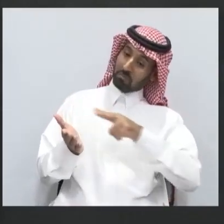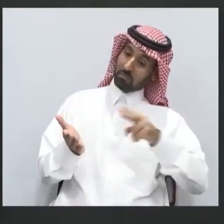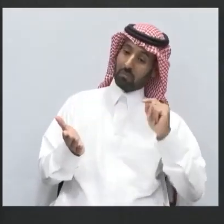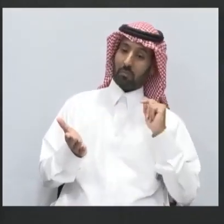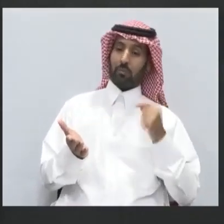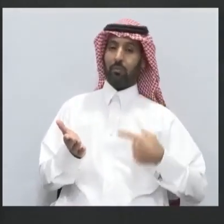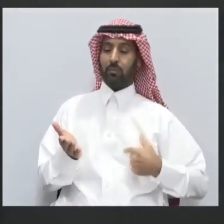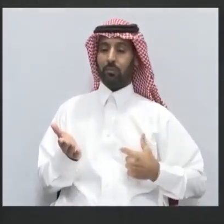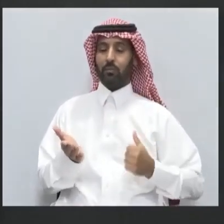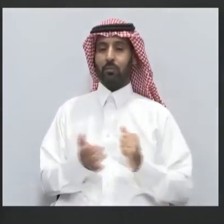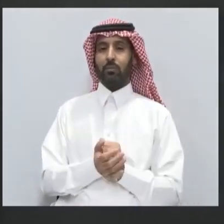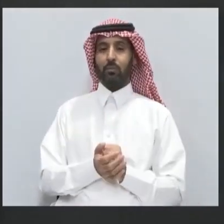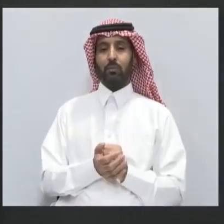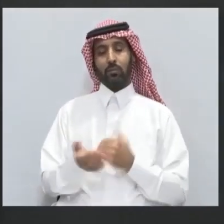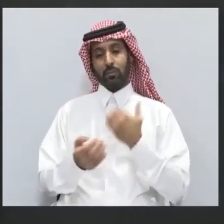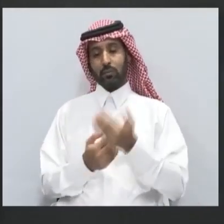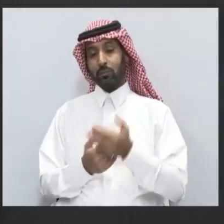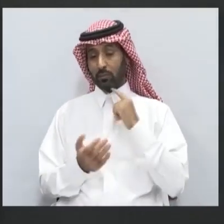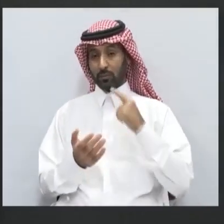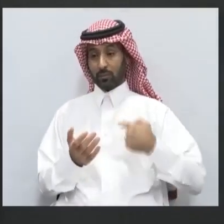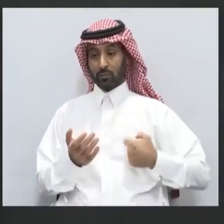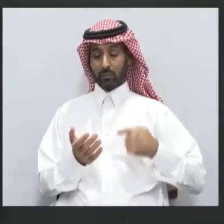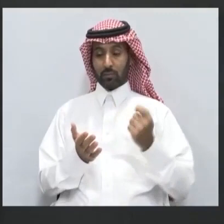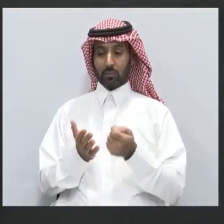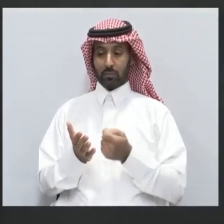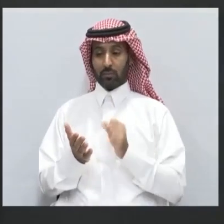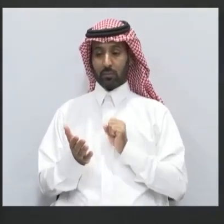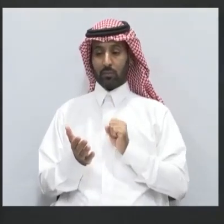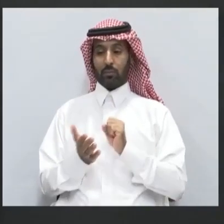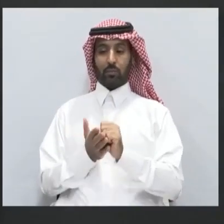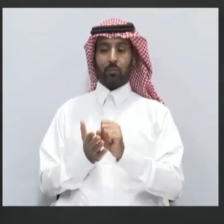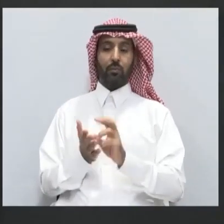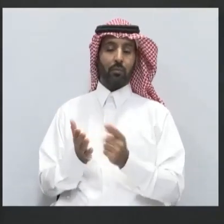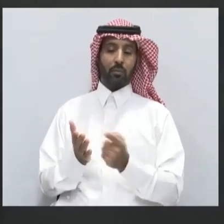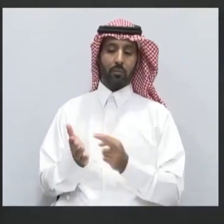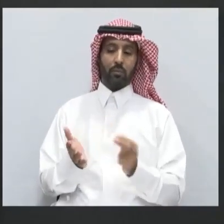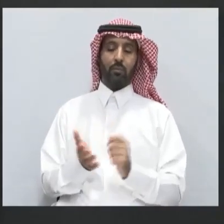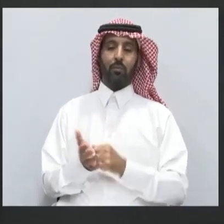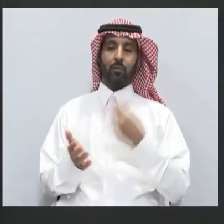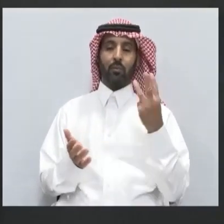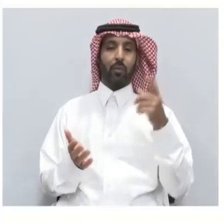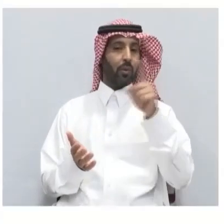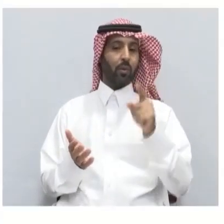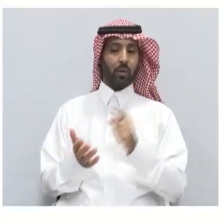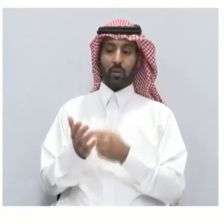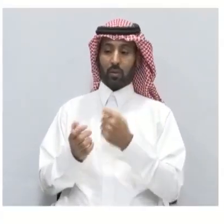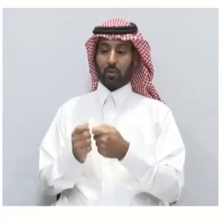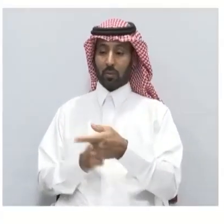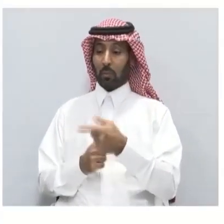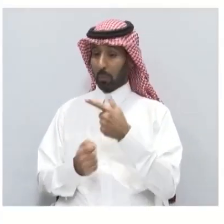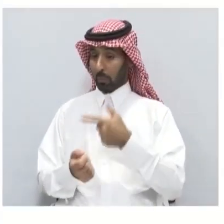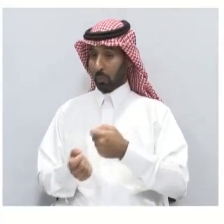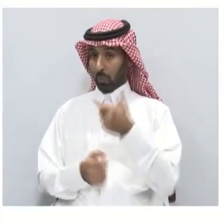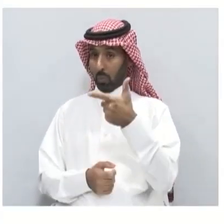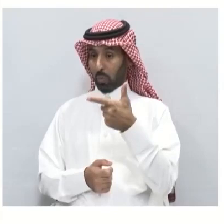a different name. Again, he signed his own name, not the name on the card. Third question, did he buy expensive